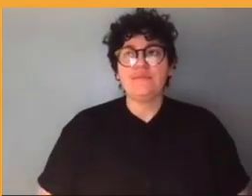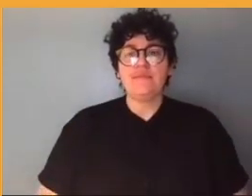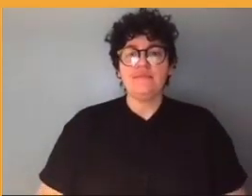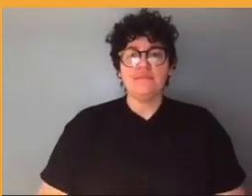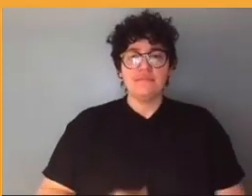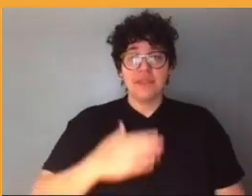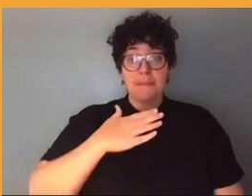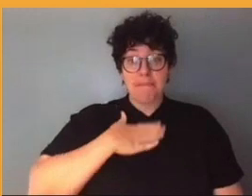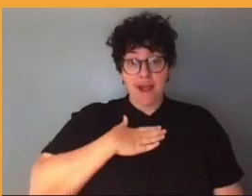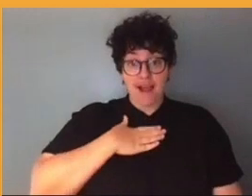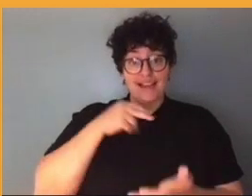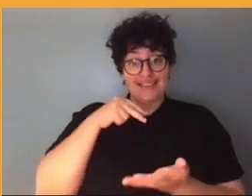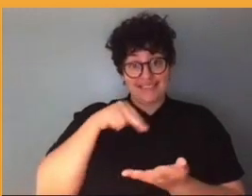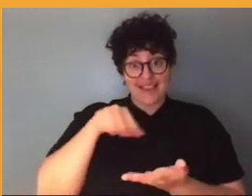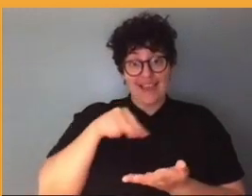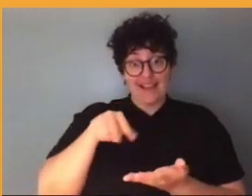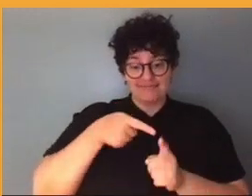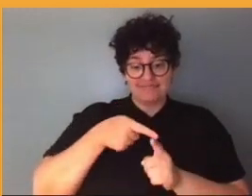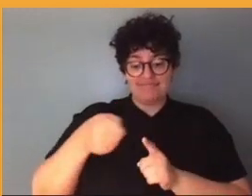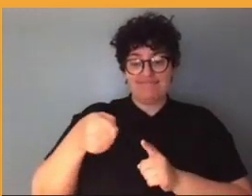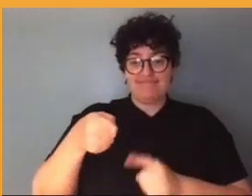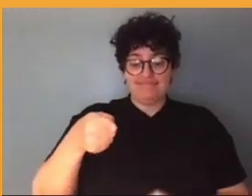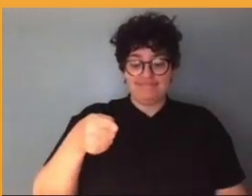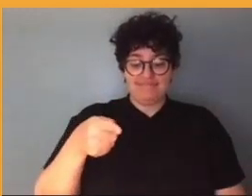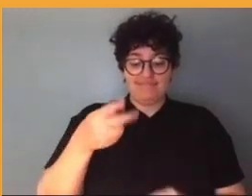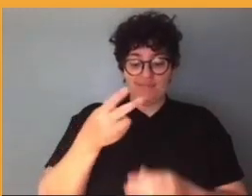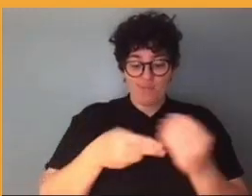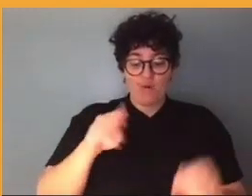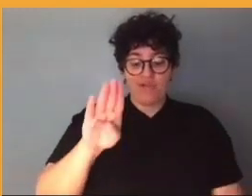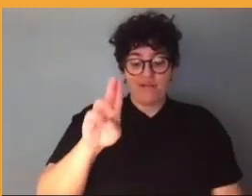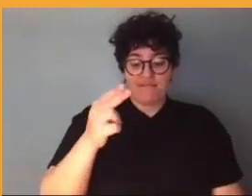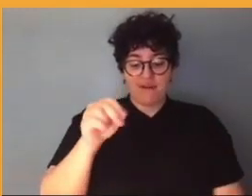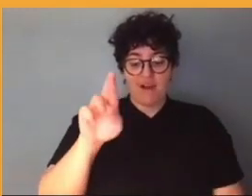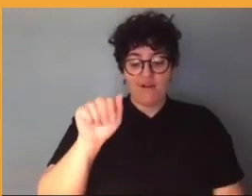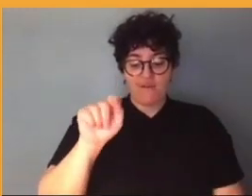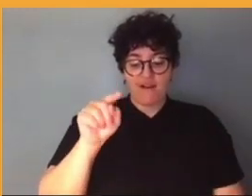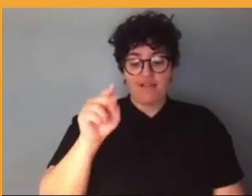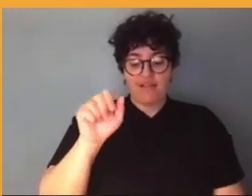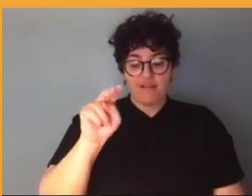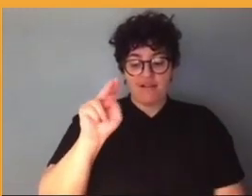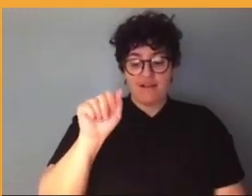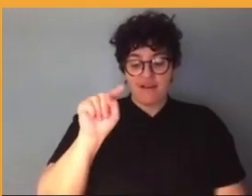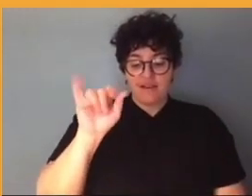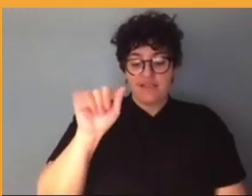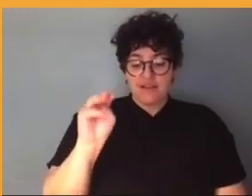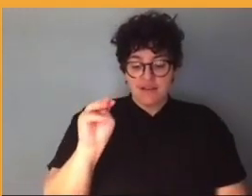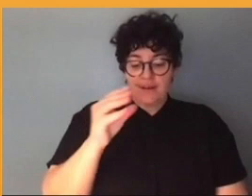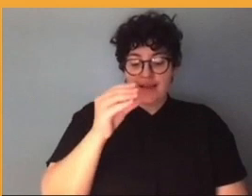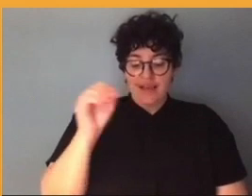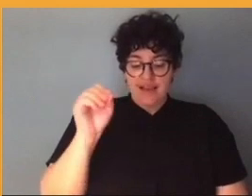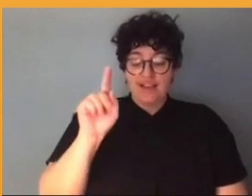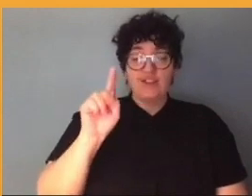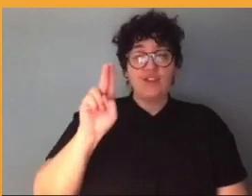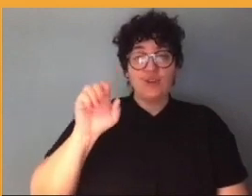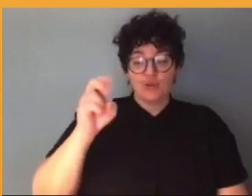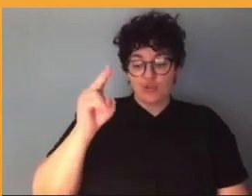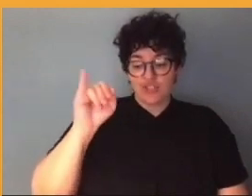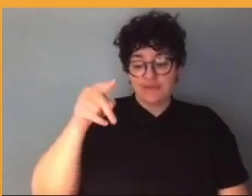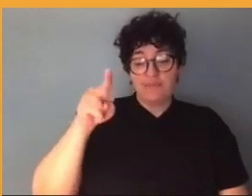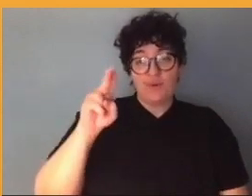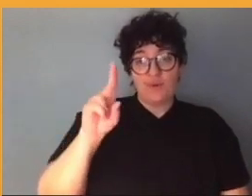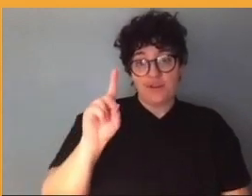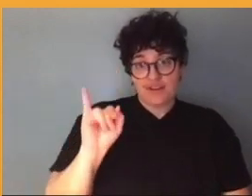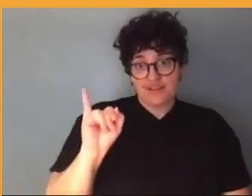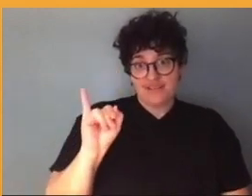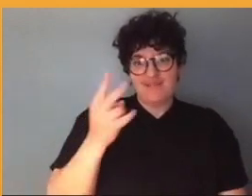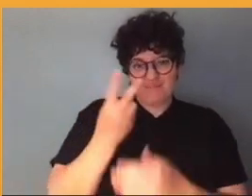dance particularly, both Bharathanatyam and Kuchipudi, gesture is a large part